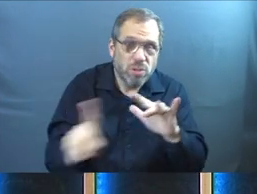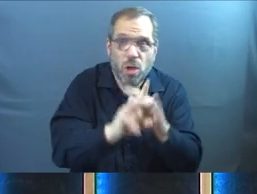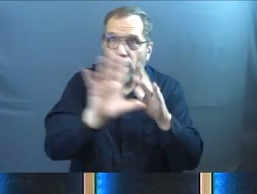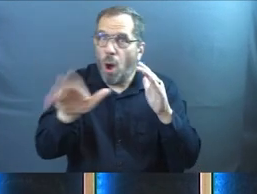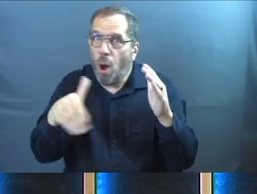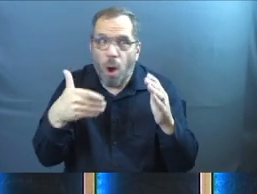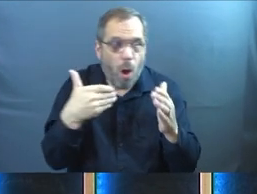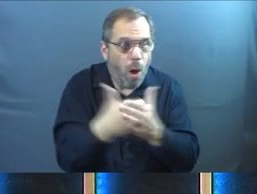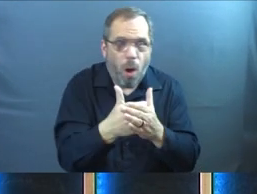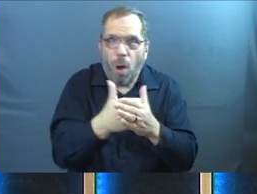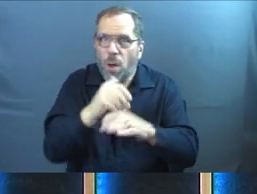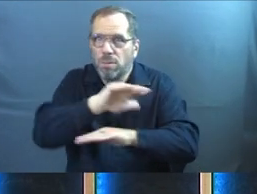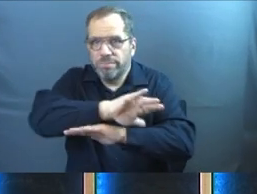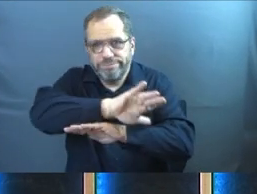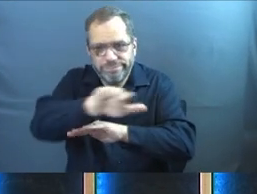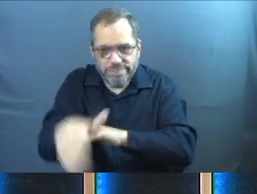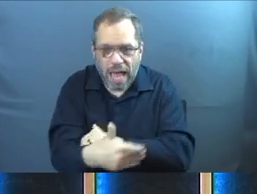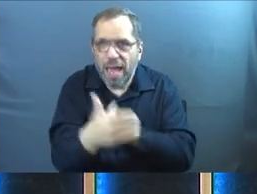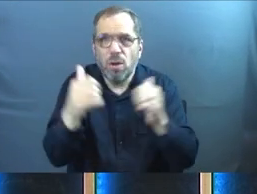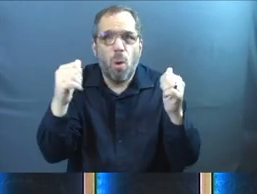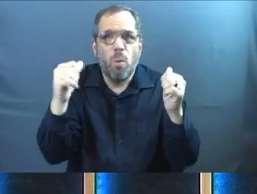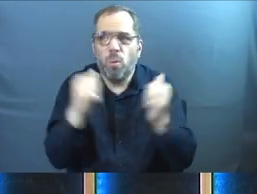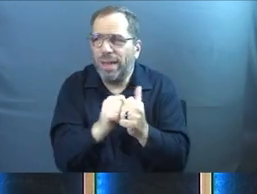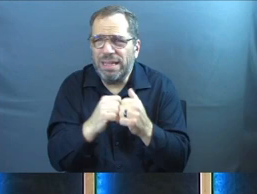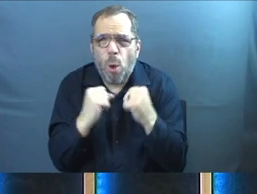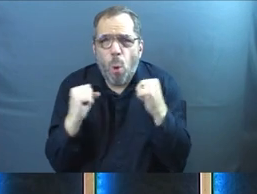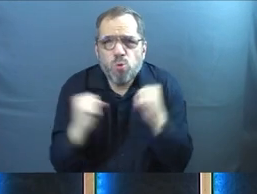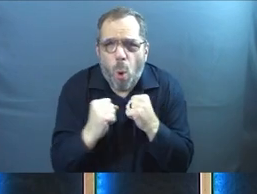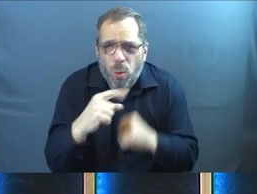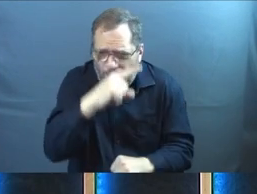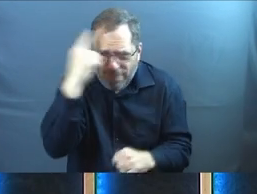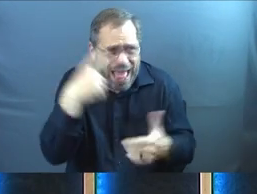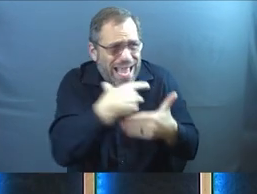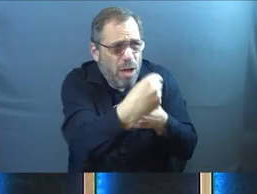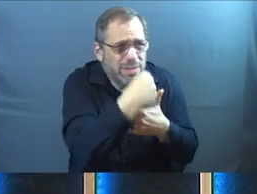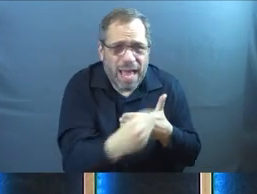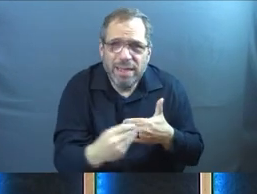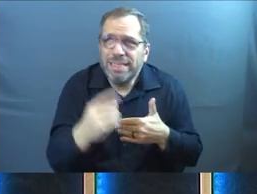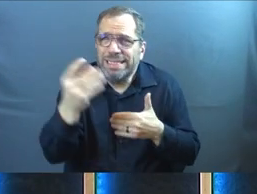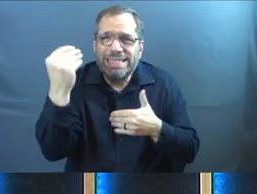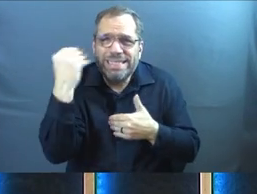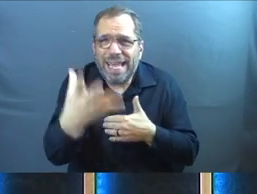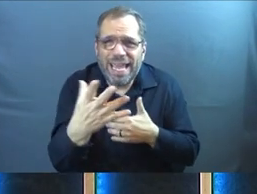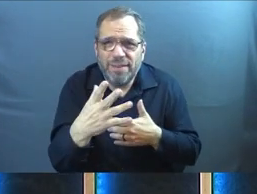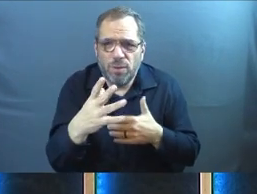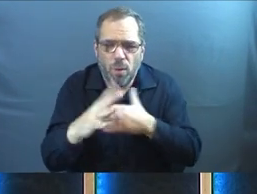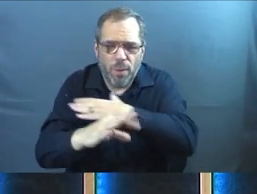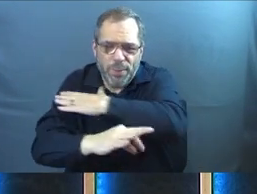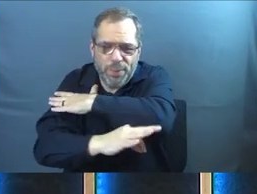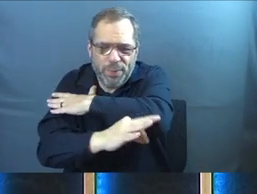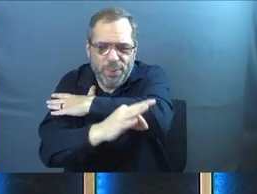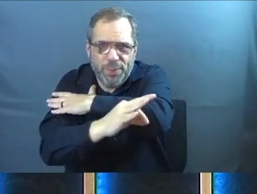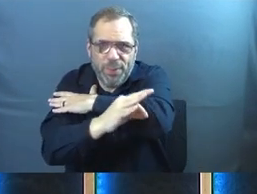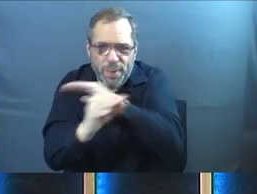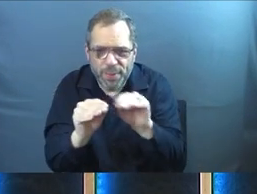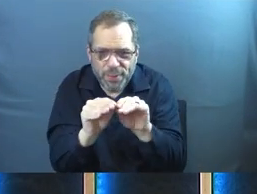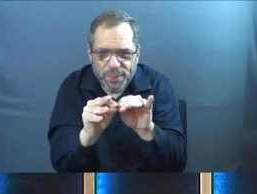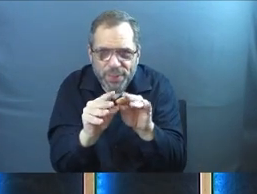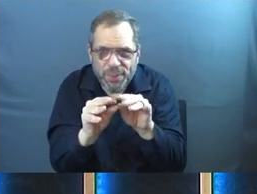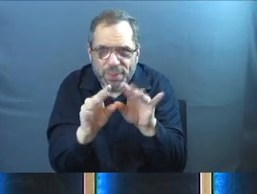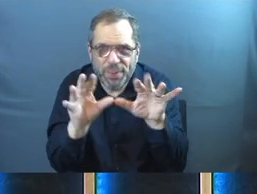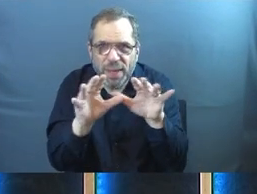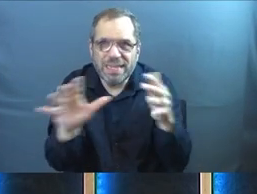every single night when it's so cold and black outside, and he gave you a dawn that devours